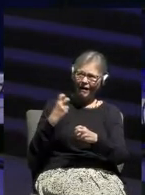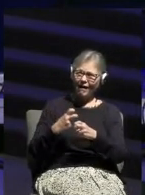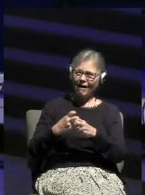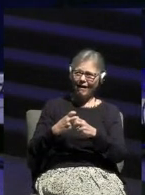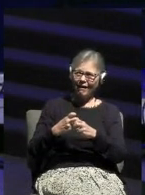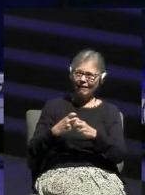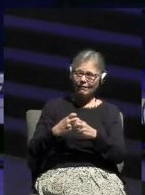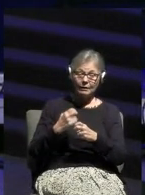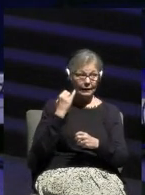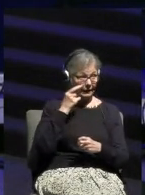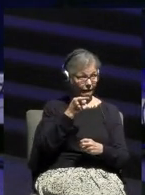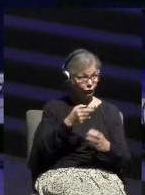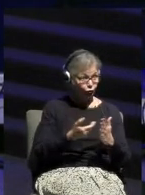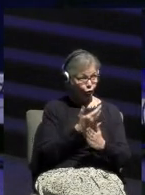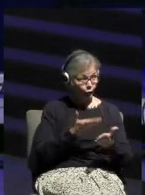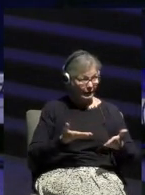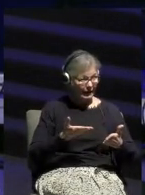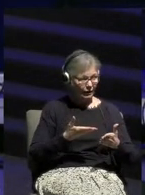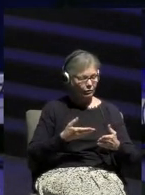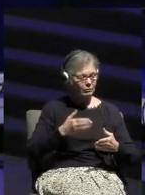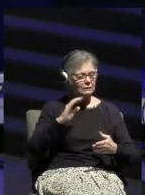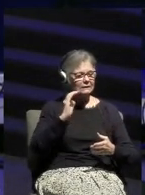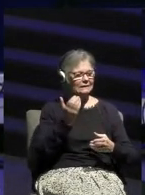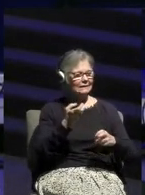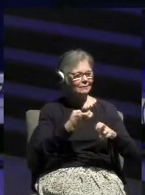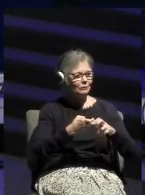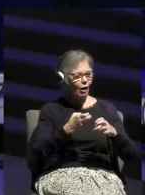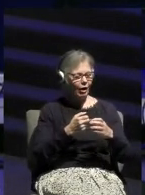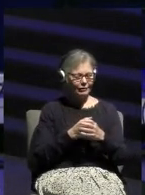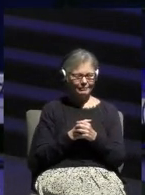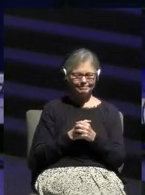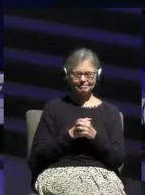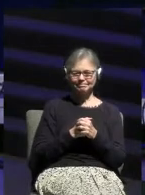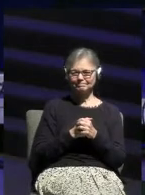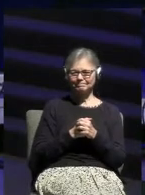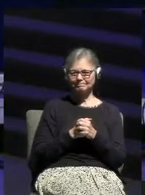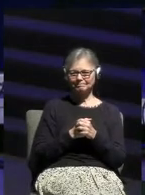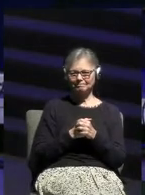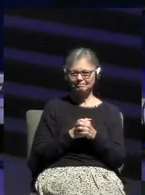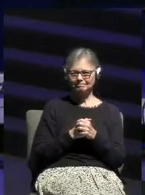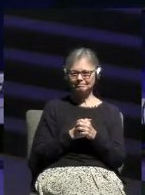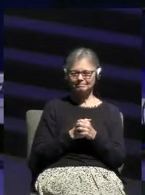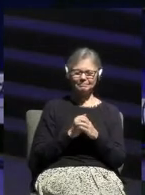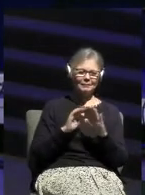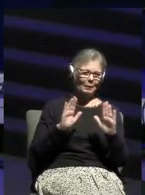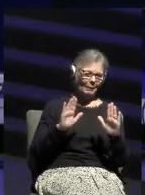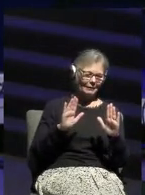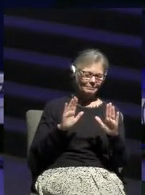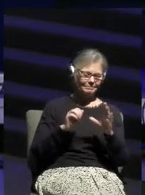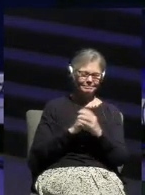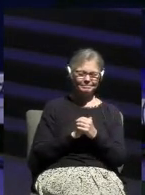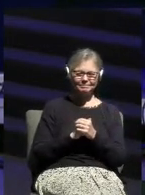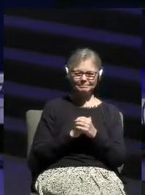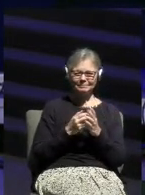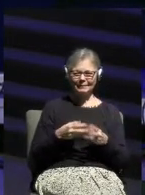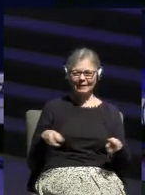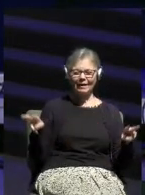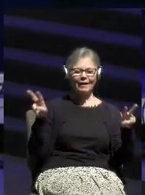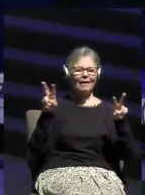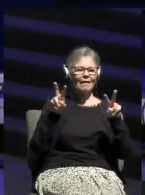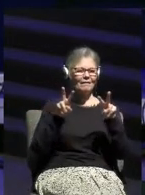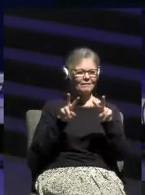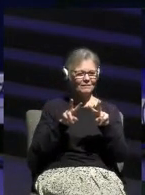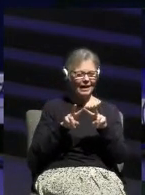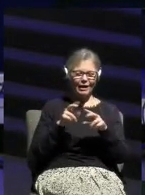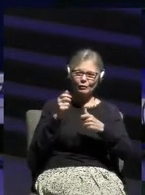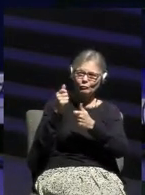new. It can seem a bit abstract. But there's this value